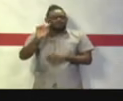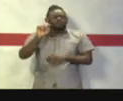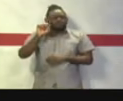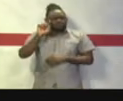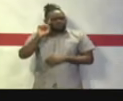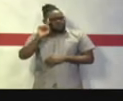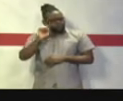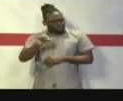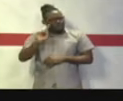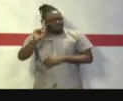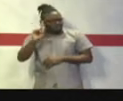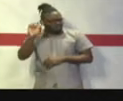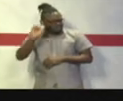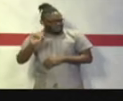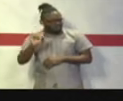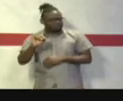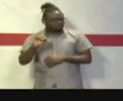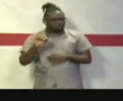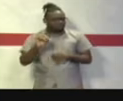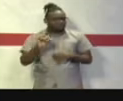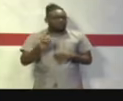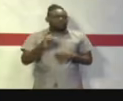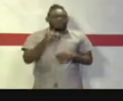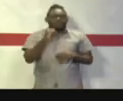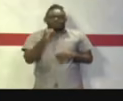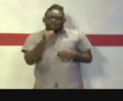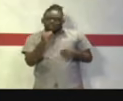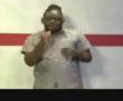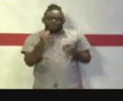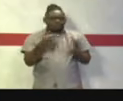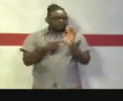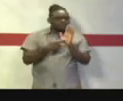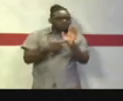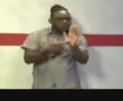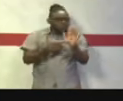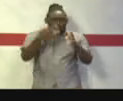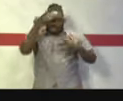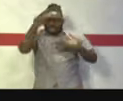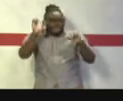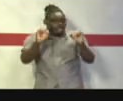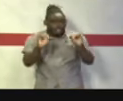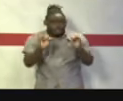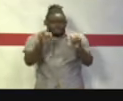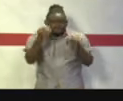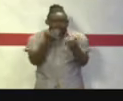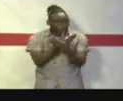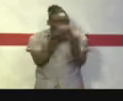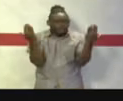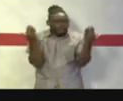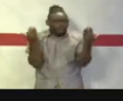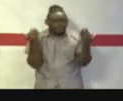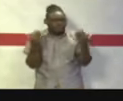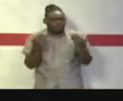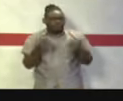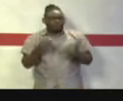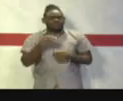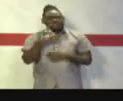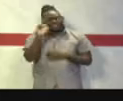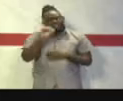portion, 50%, are asymptomatic at this time. Symptomatic cases, 41.1%. Next slide.